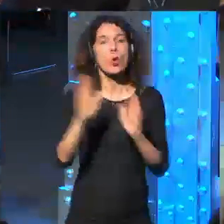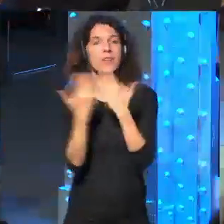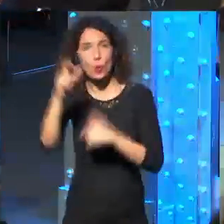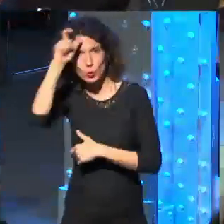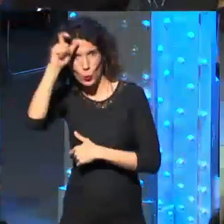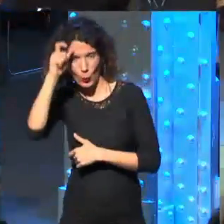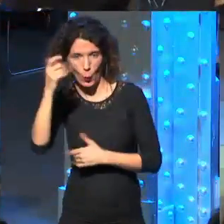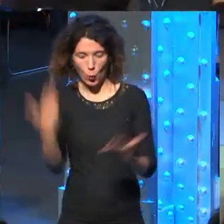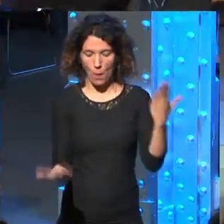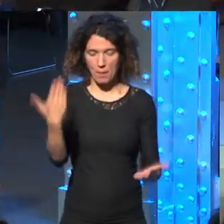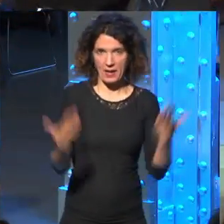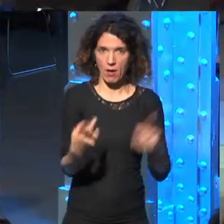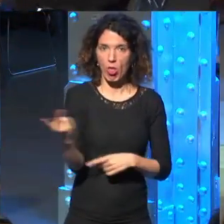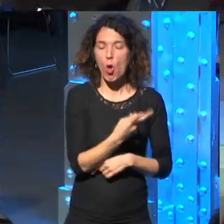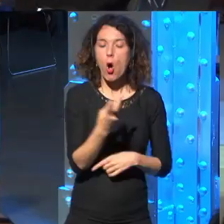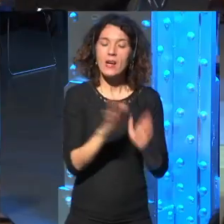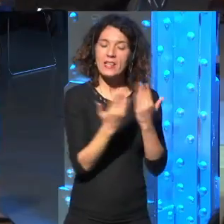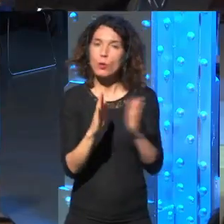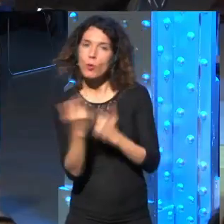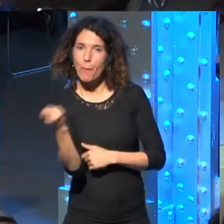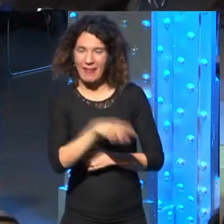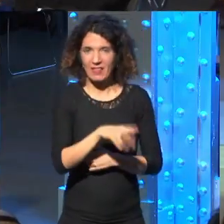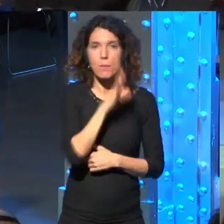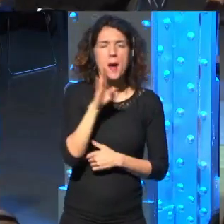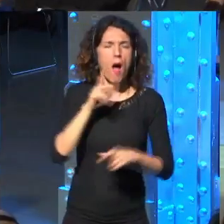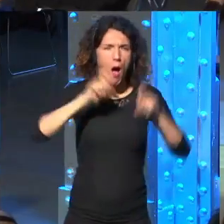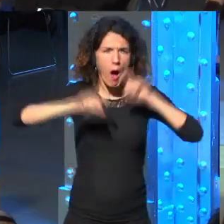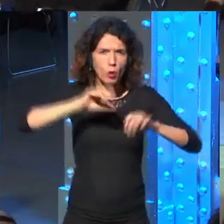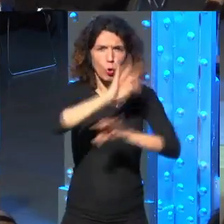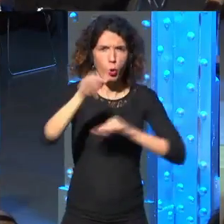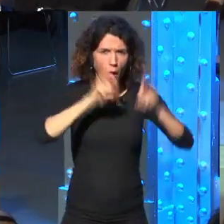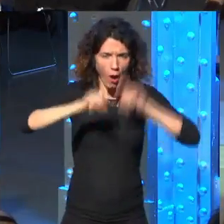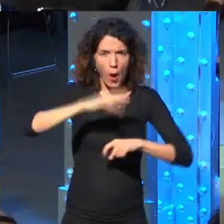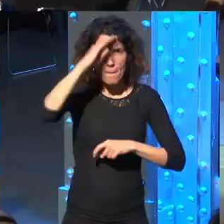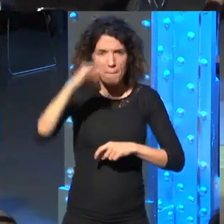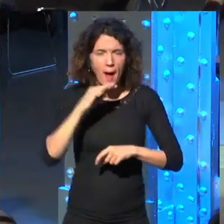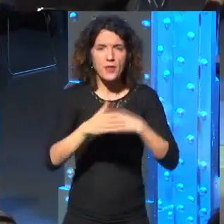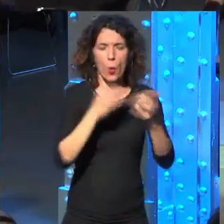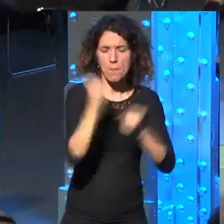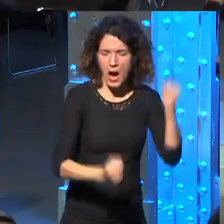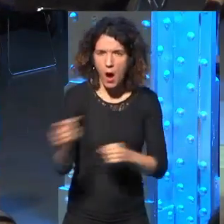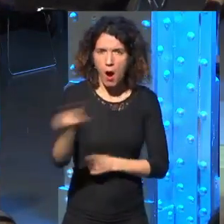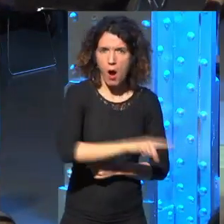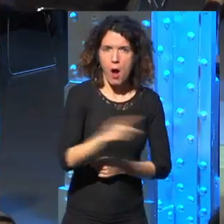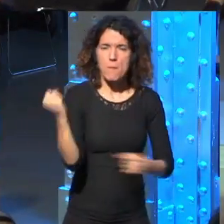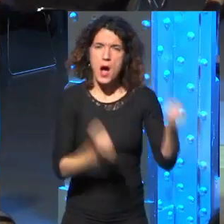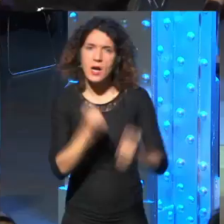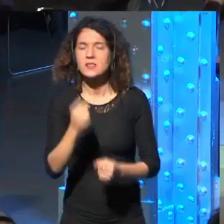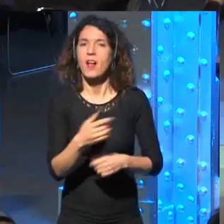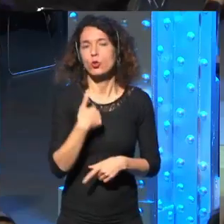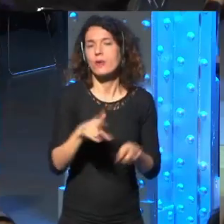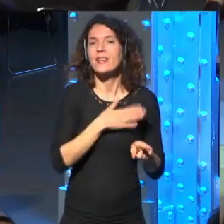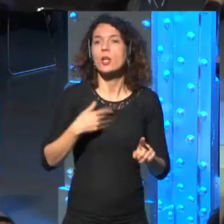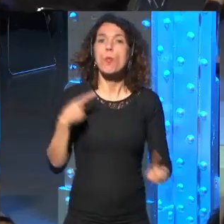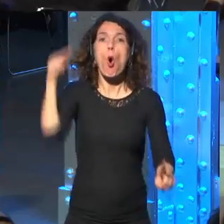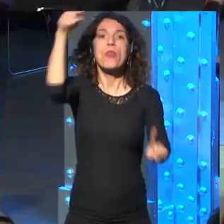all the time. Fathers and sons are killing each other, also trying to run away from fate. But I thought